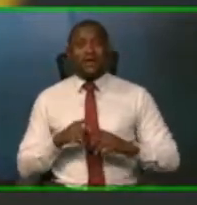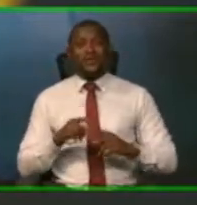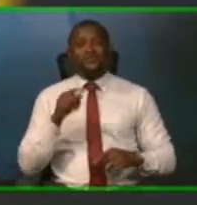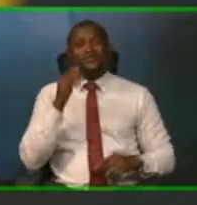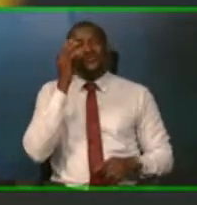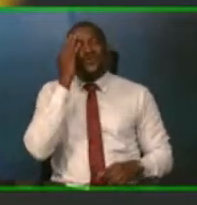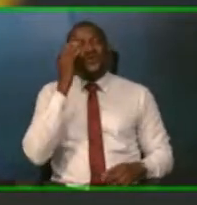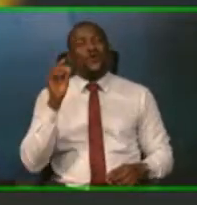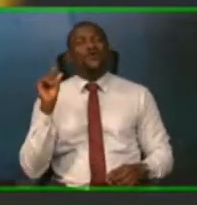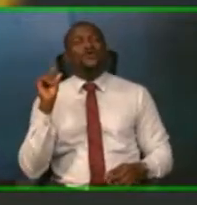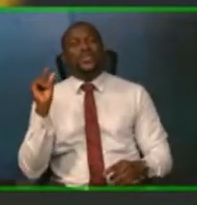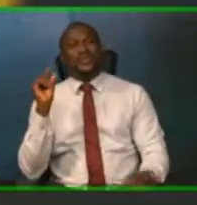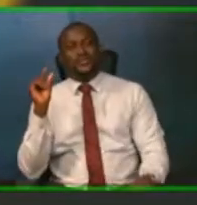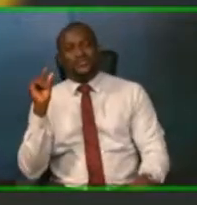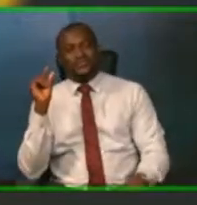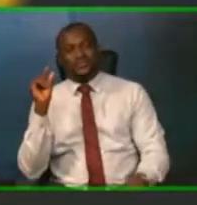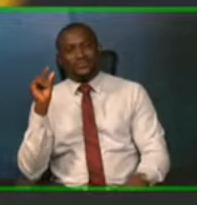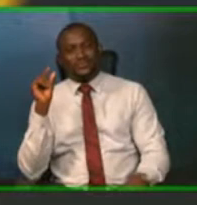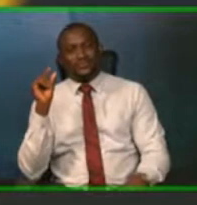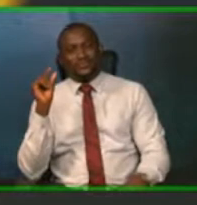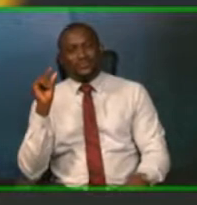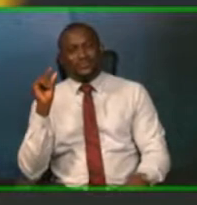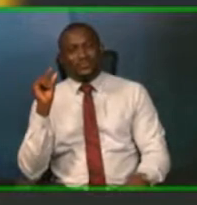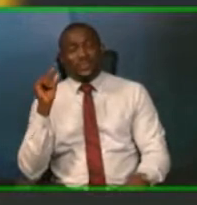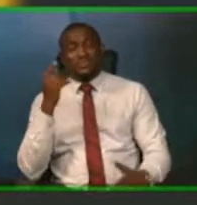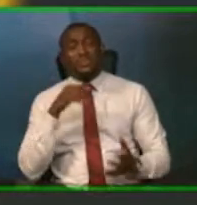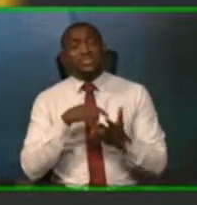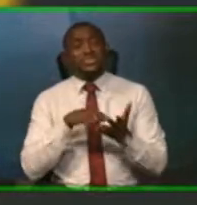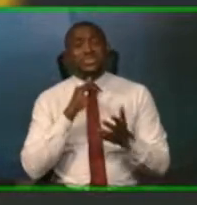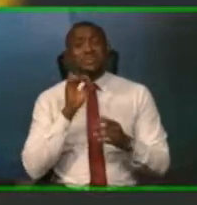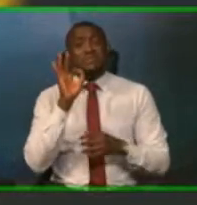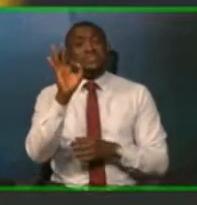only. Could this have been a message for someone?